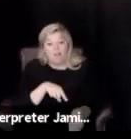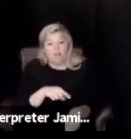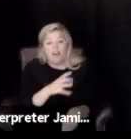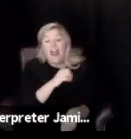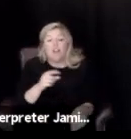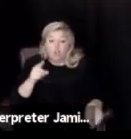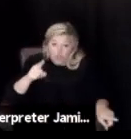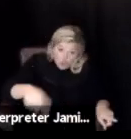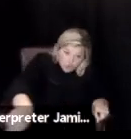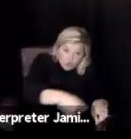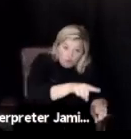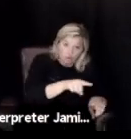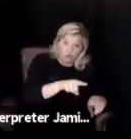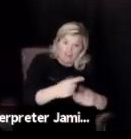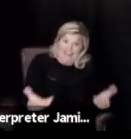answer.